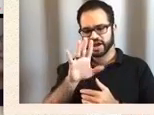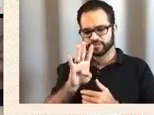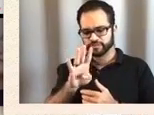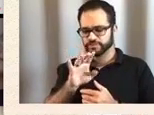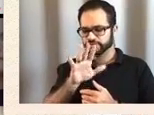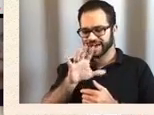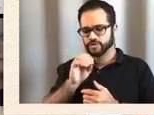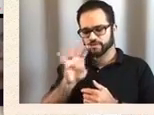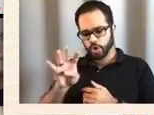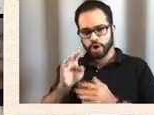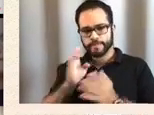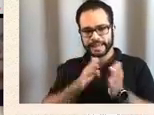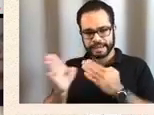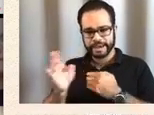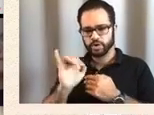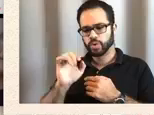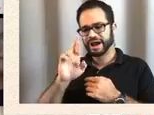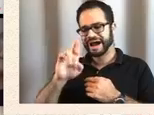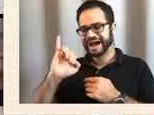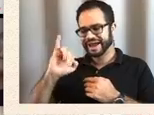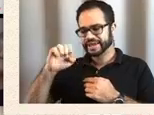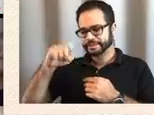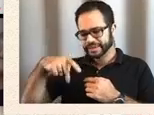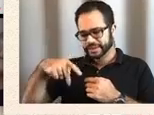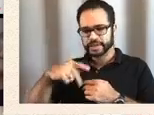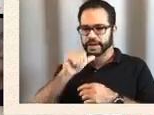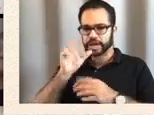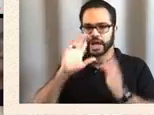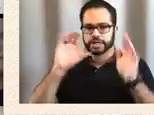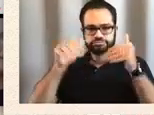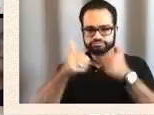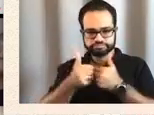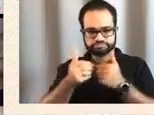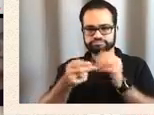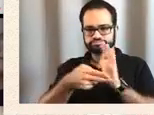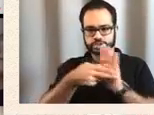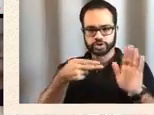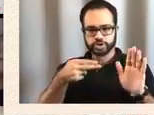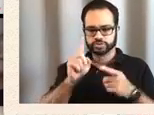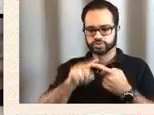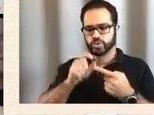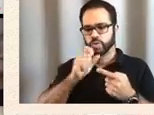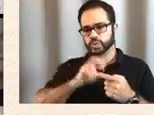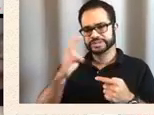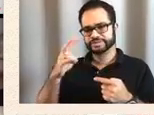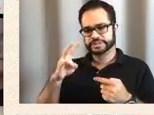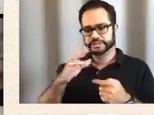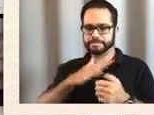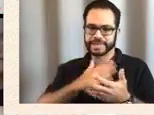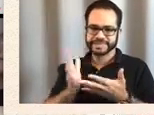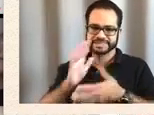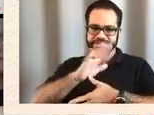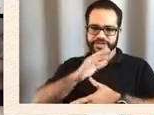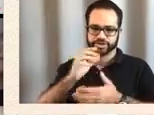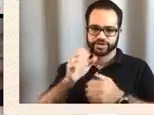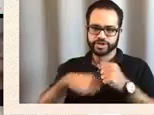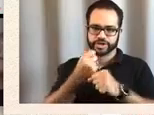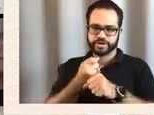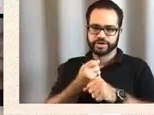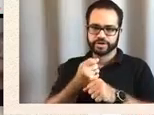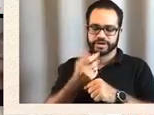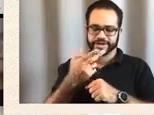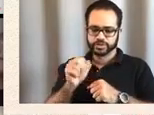fact, I wasn't diagnosed with autism spectrum disorder until I was 17, in my senior year of high school. And of course, you need that kind of